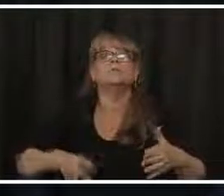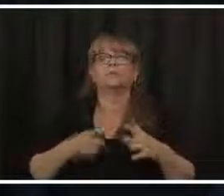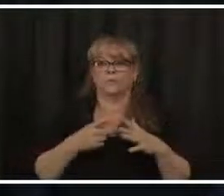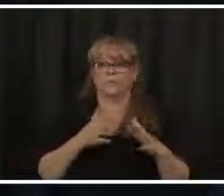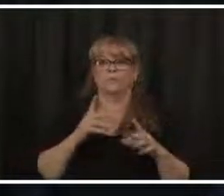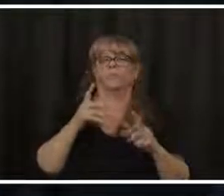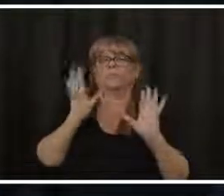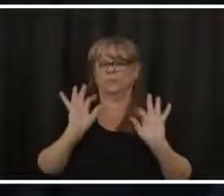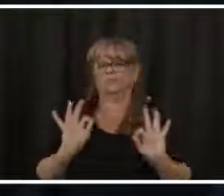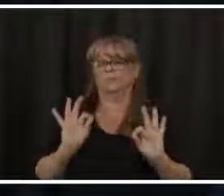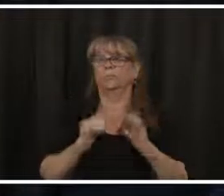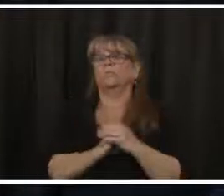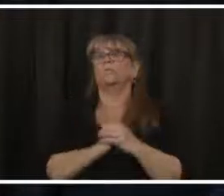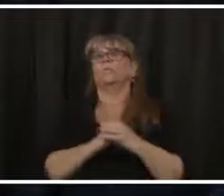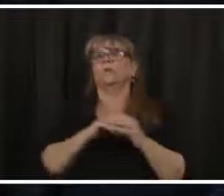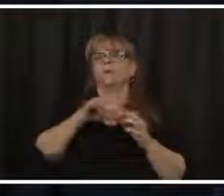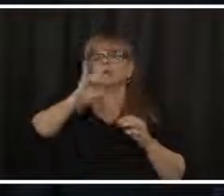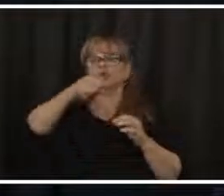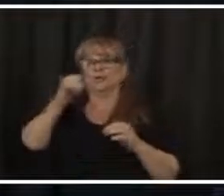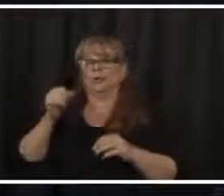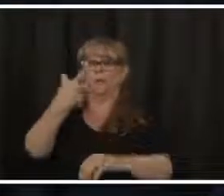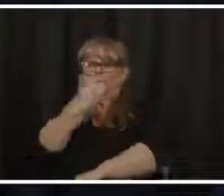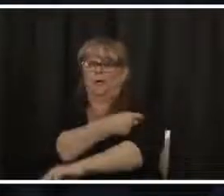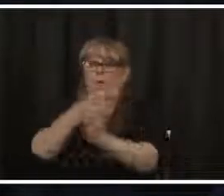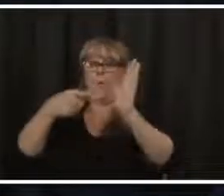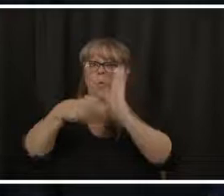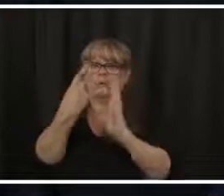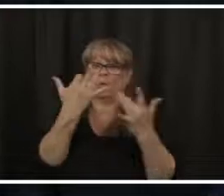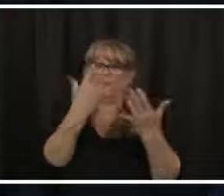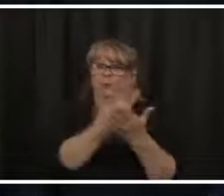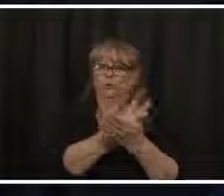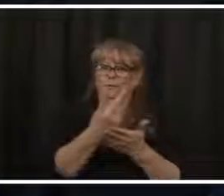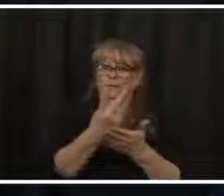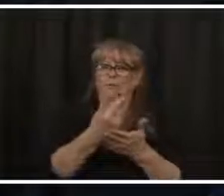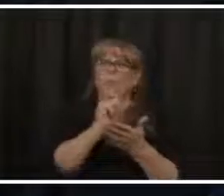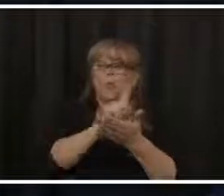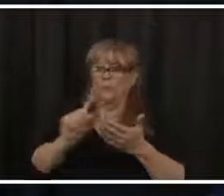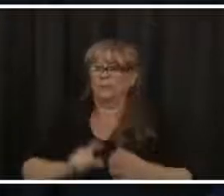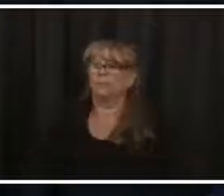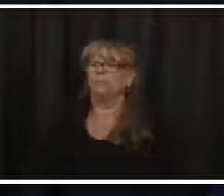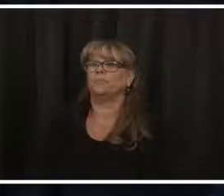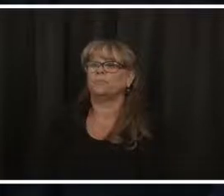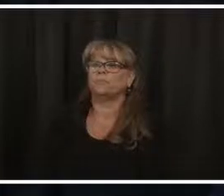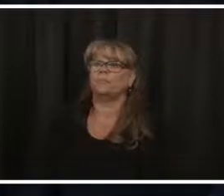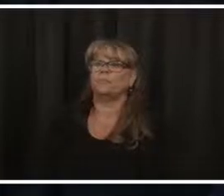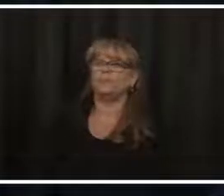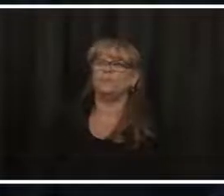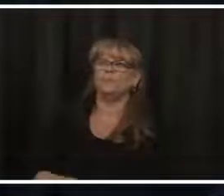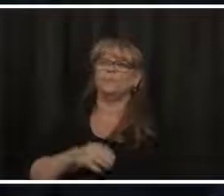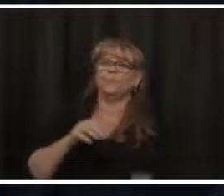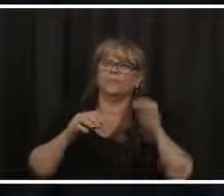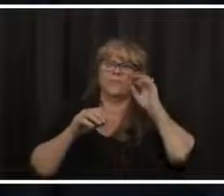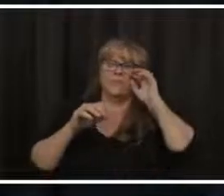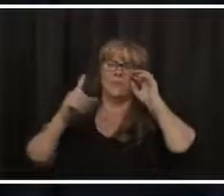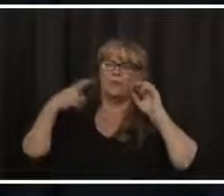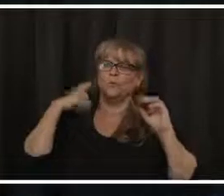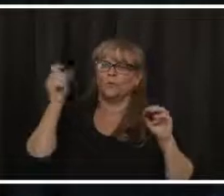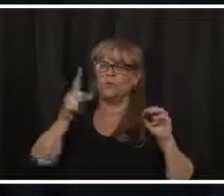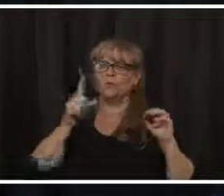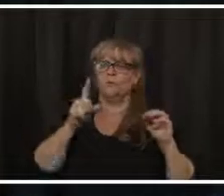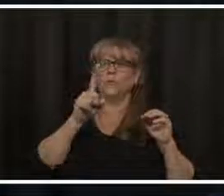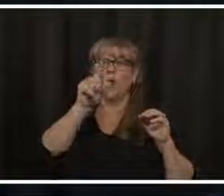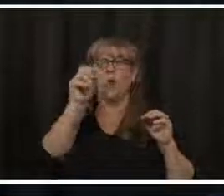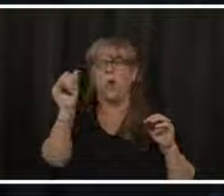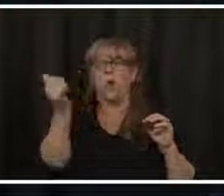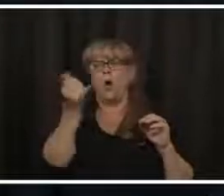dose of Johnson & Johnson. I have a quick follow-up. Can you just also share what you know about where the J&J